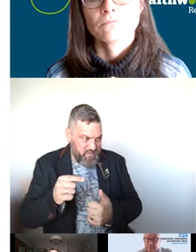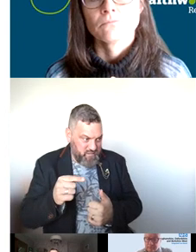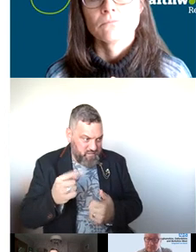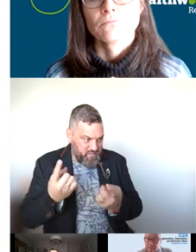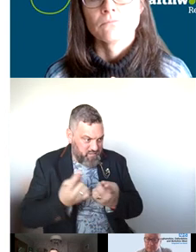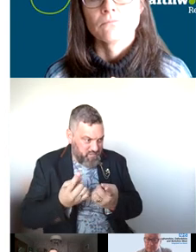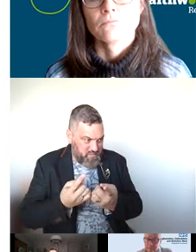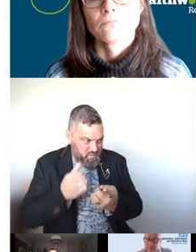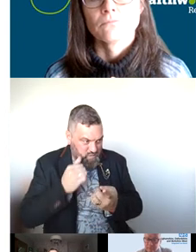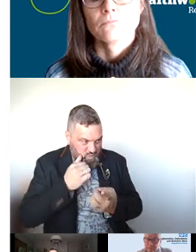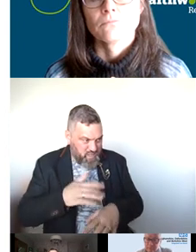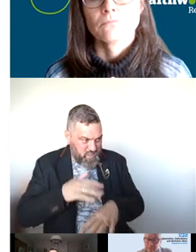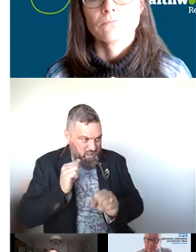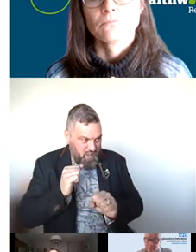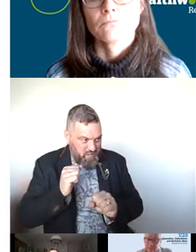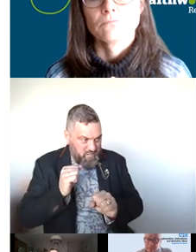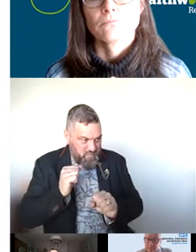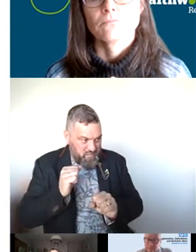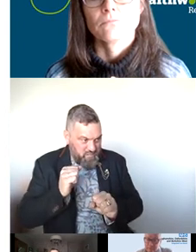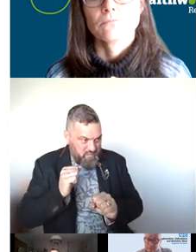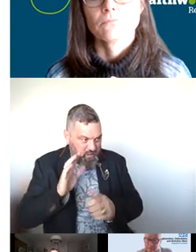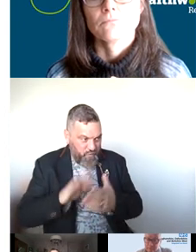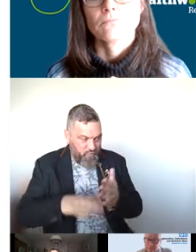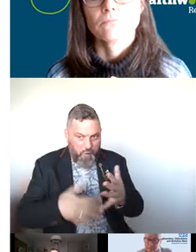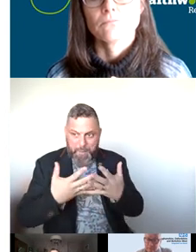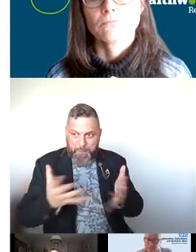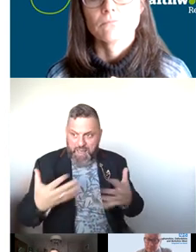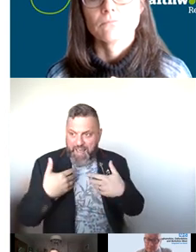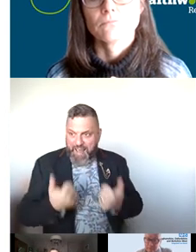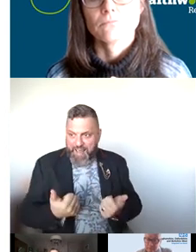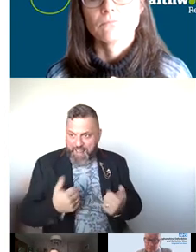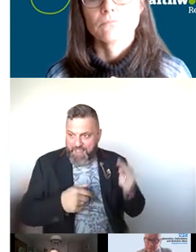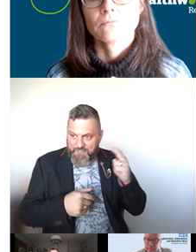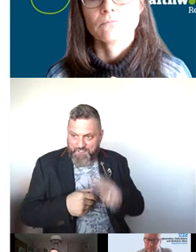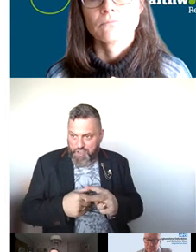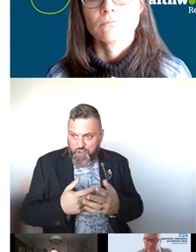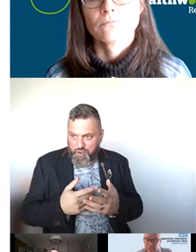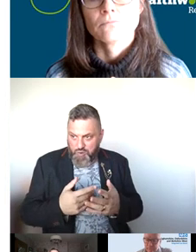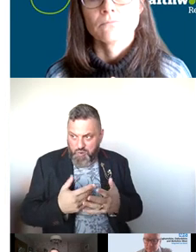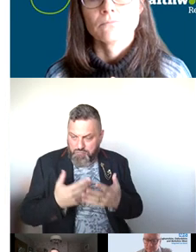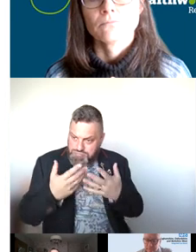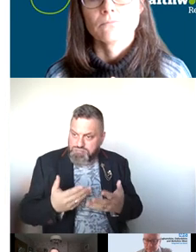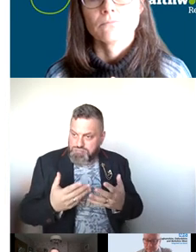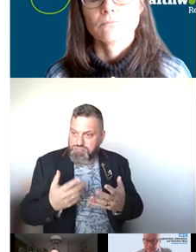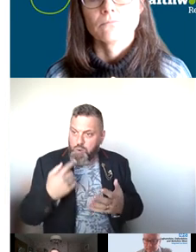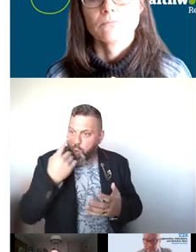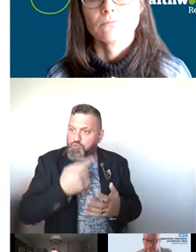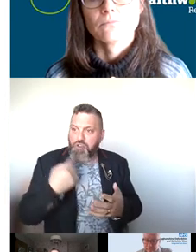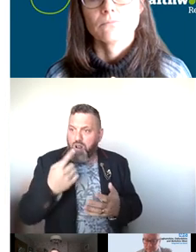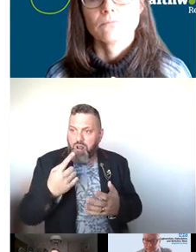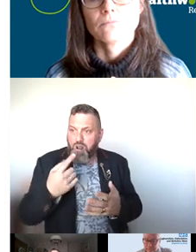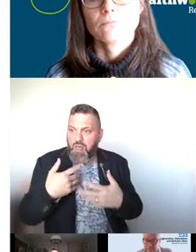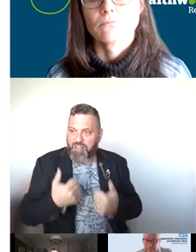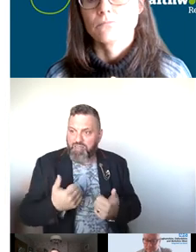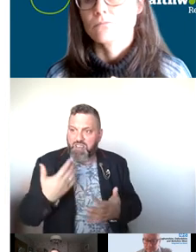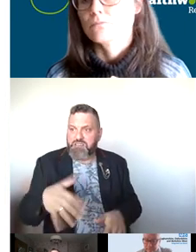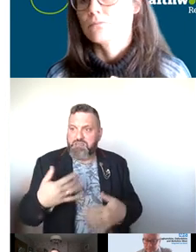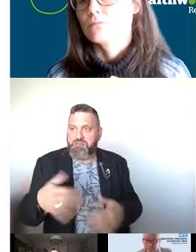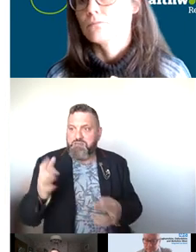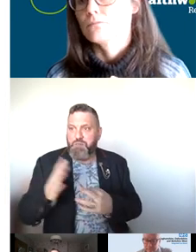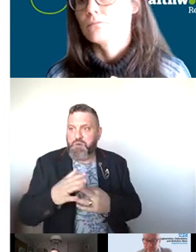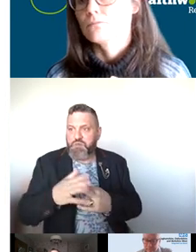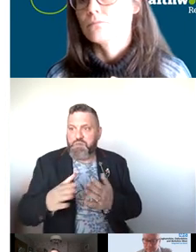are going to get started on from a public health point of view. The burden of oral health is one that we need to get more focused on